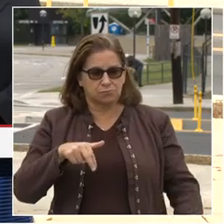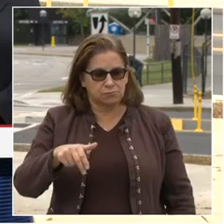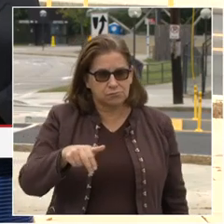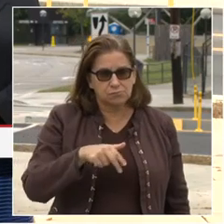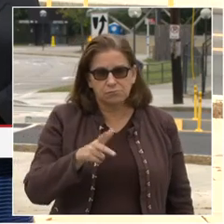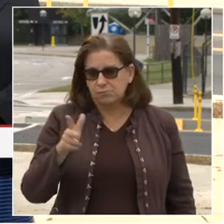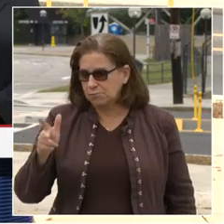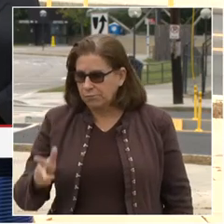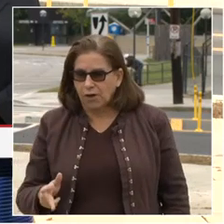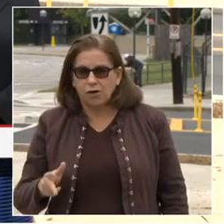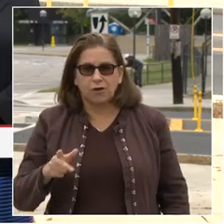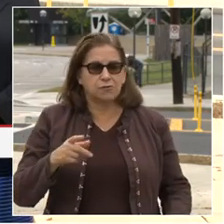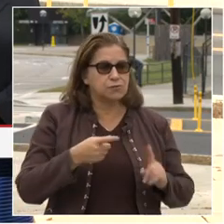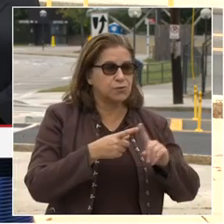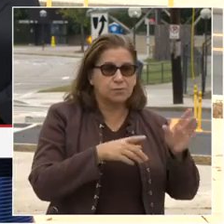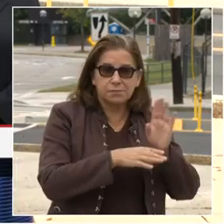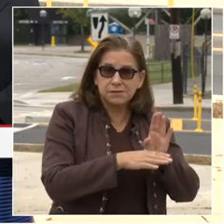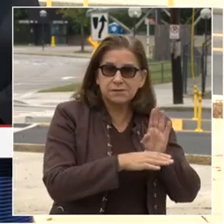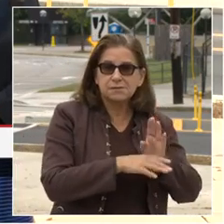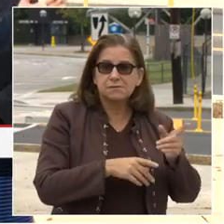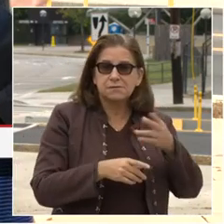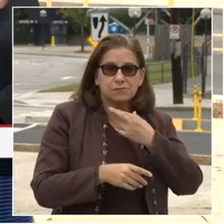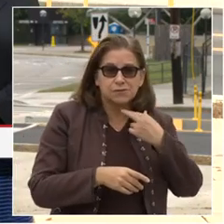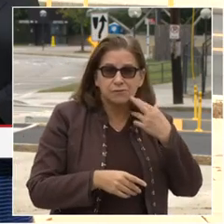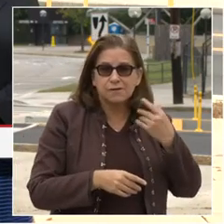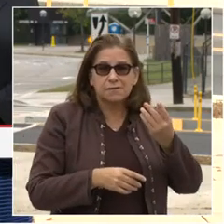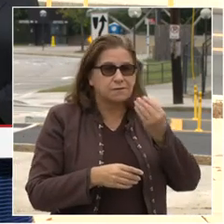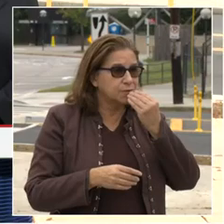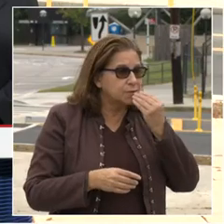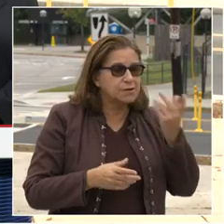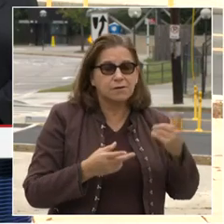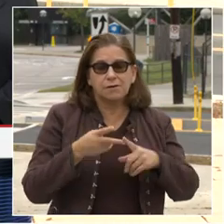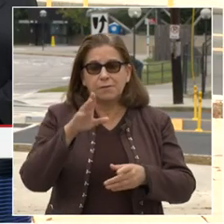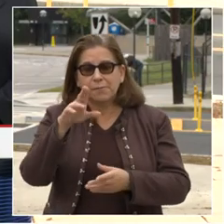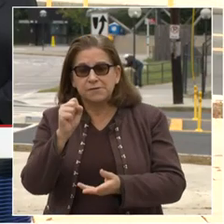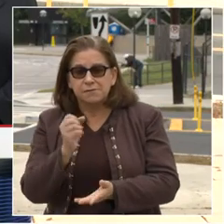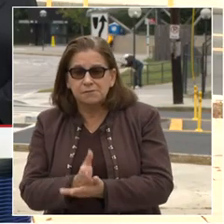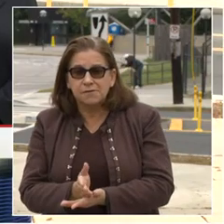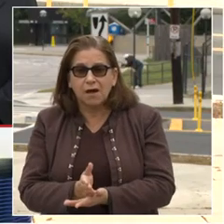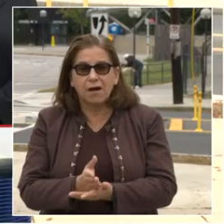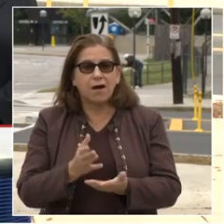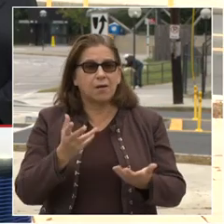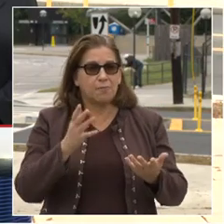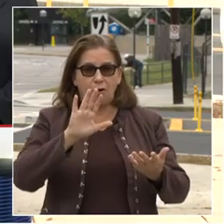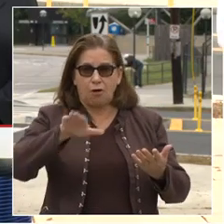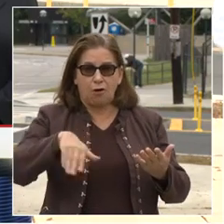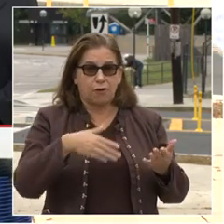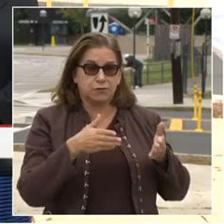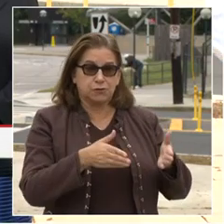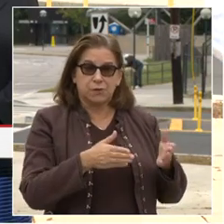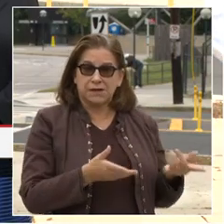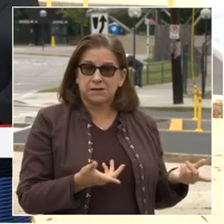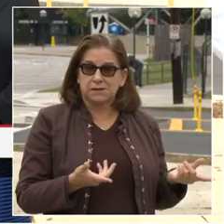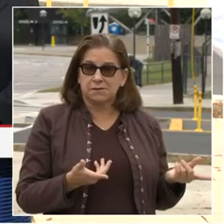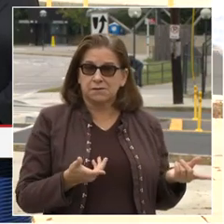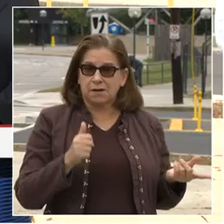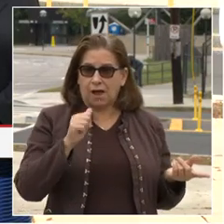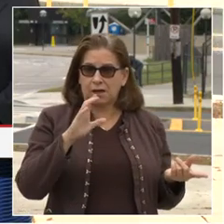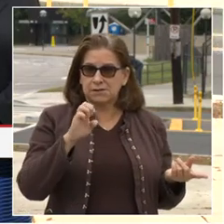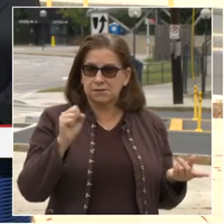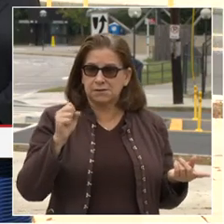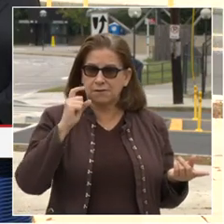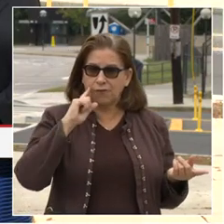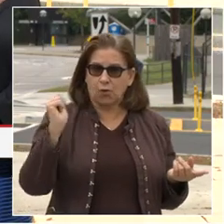drive, to walk, to use the bus stop, to get kids to school. But we have the,